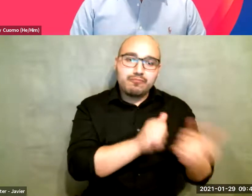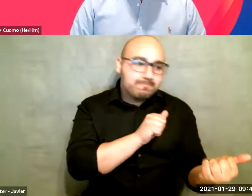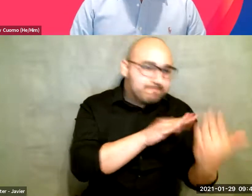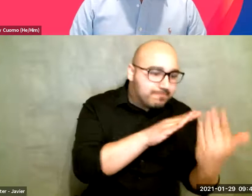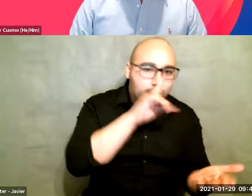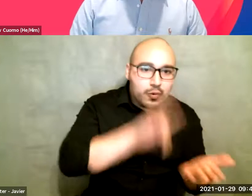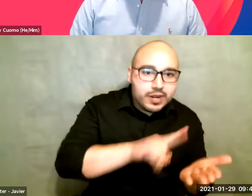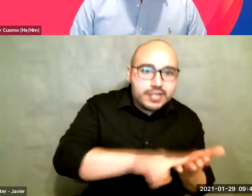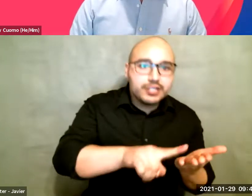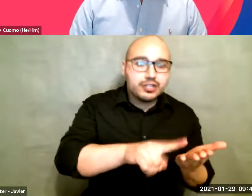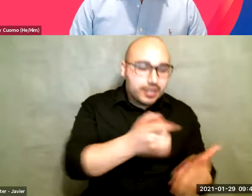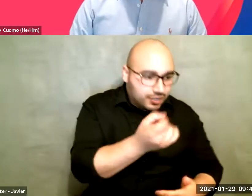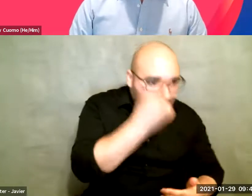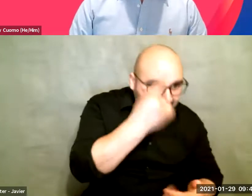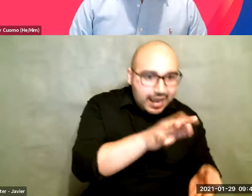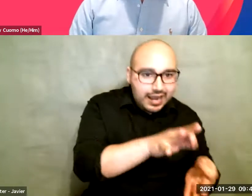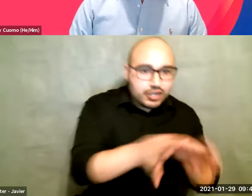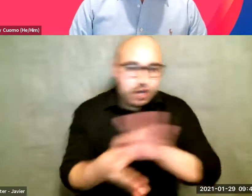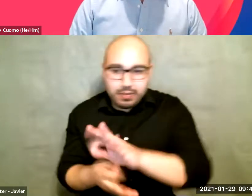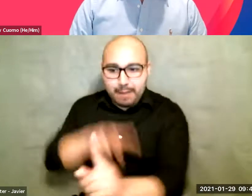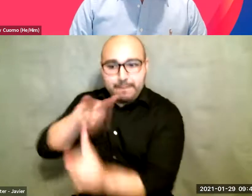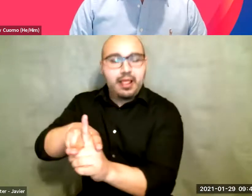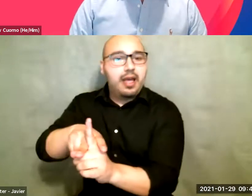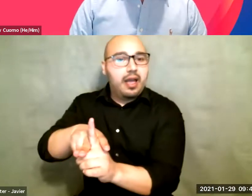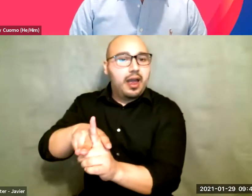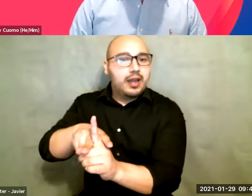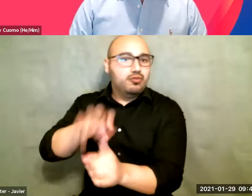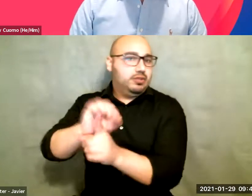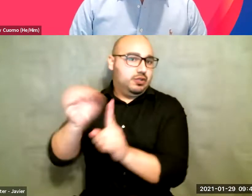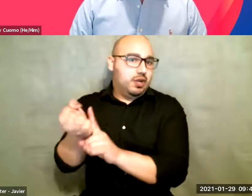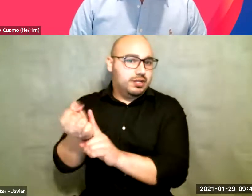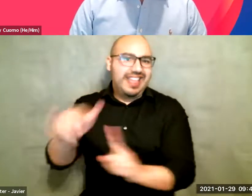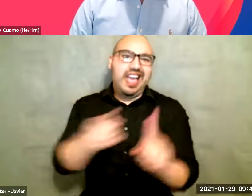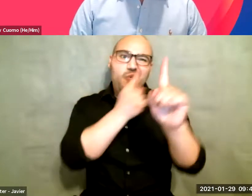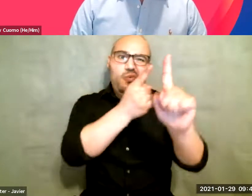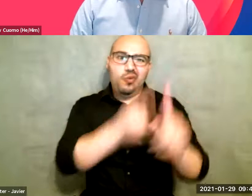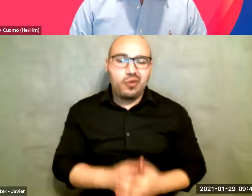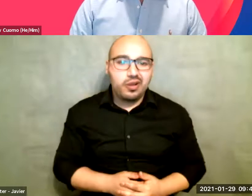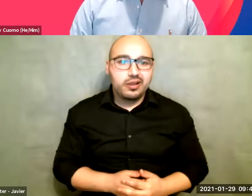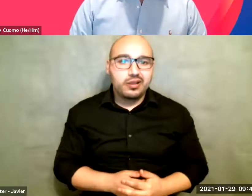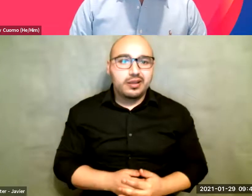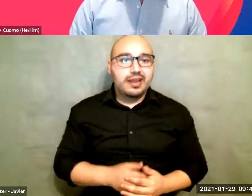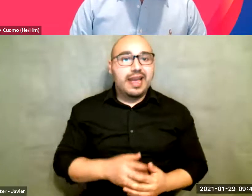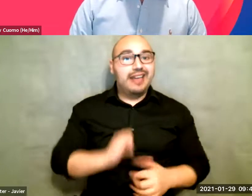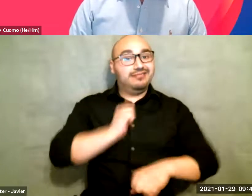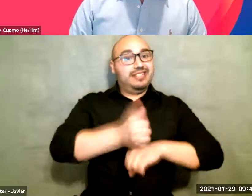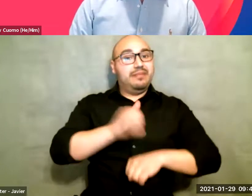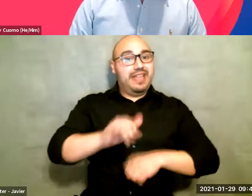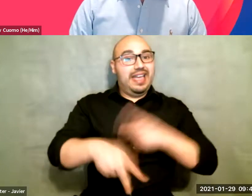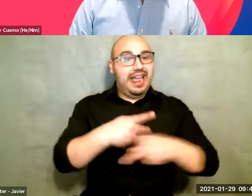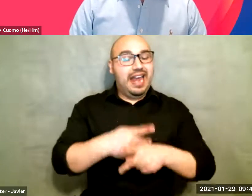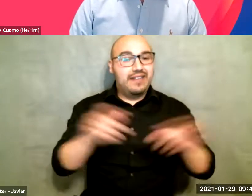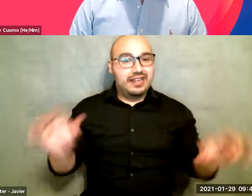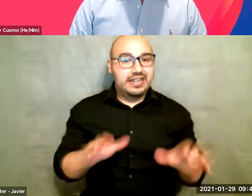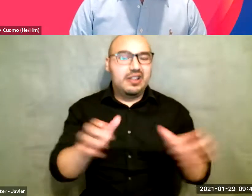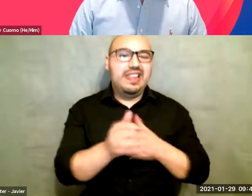it and interpret it, and then they know how to apply it to a scenario, right? And creating those sort of activities that lead them through